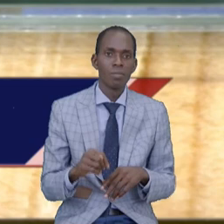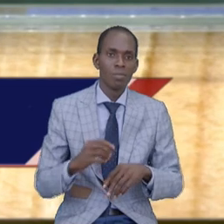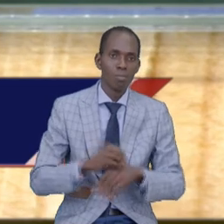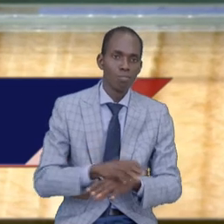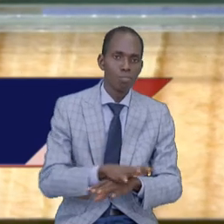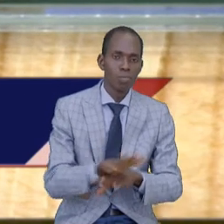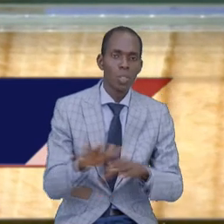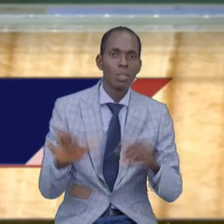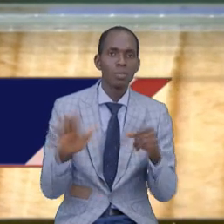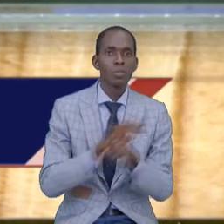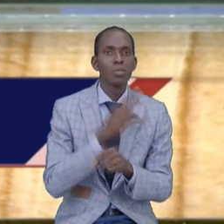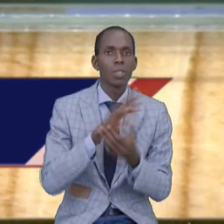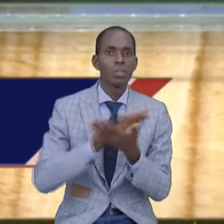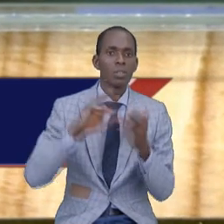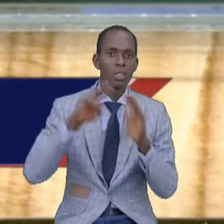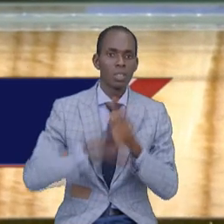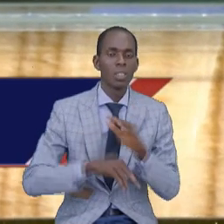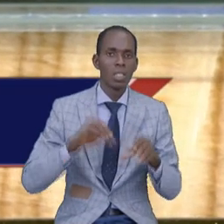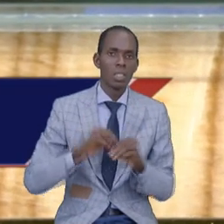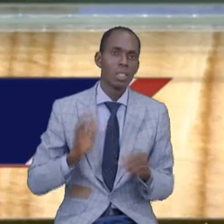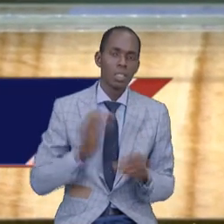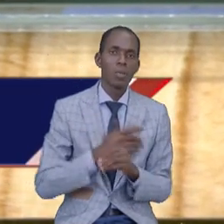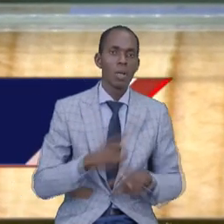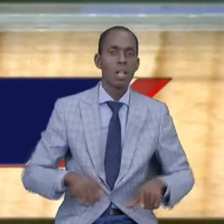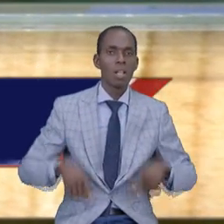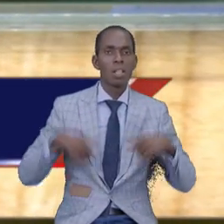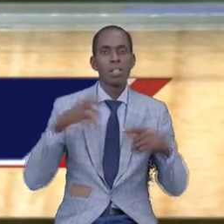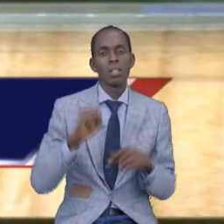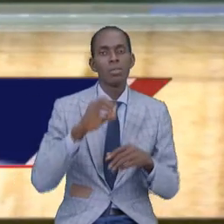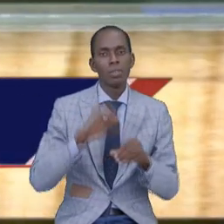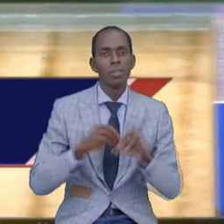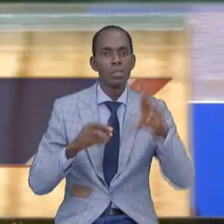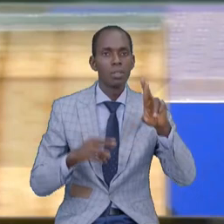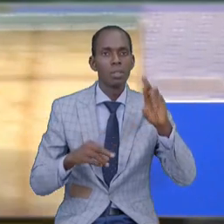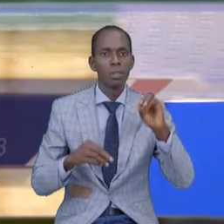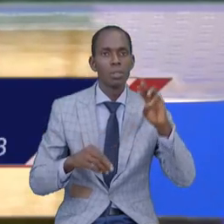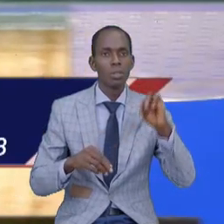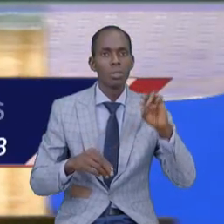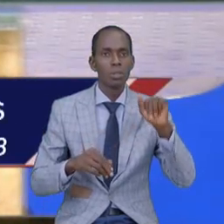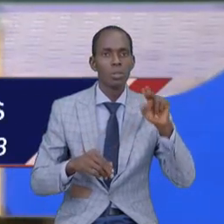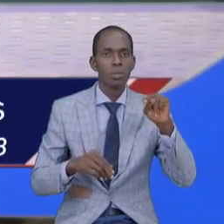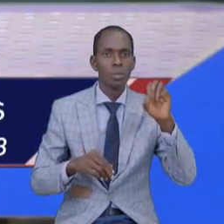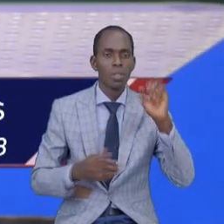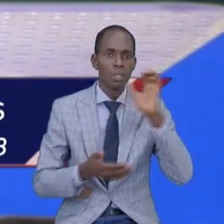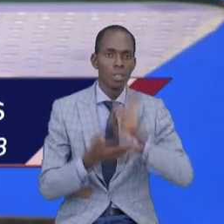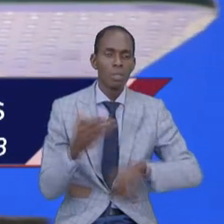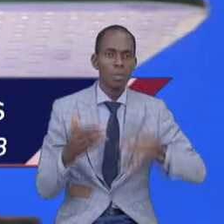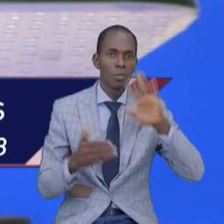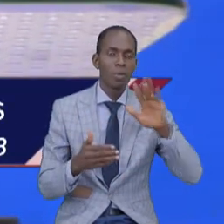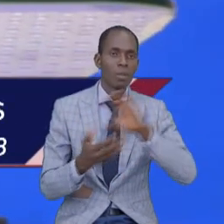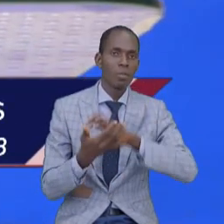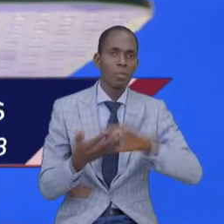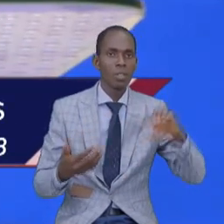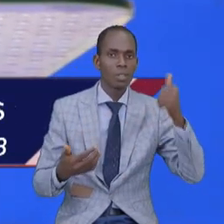righteousness in our lives. Romans chapter 5, verse 17.